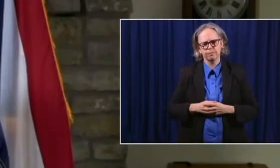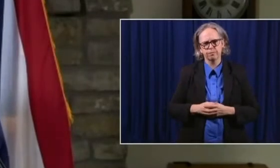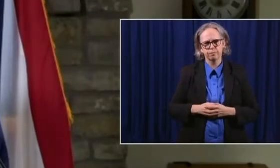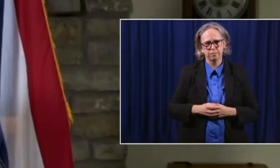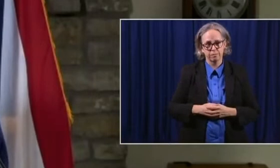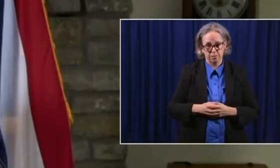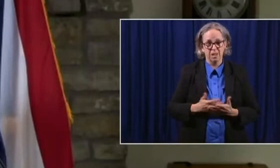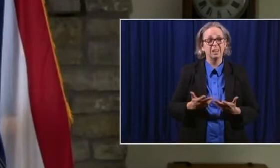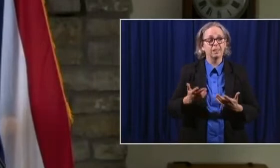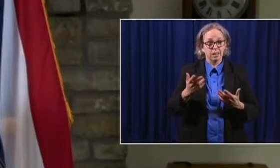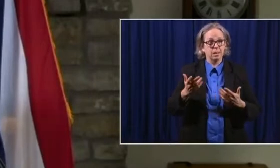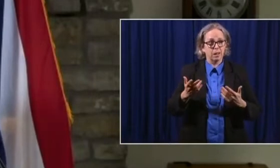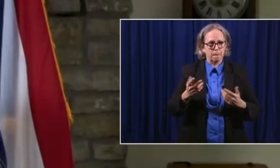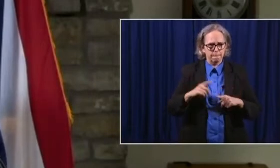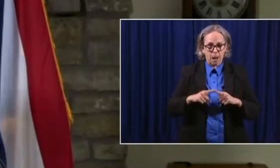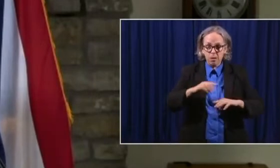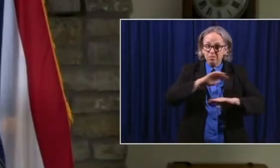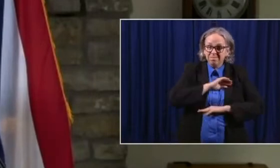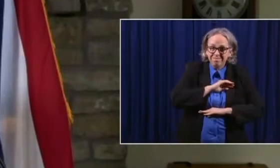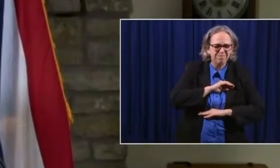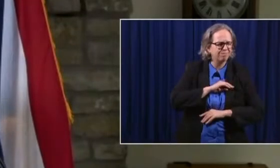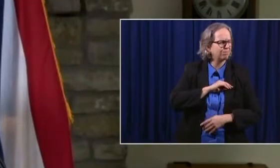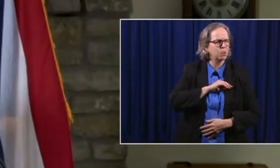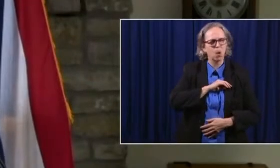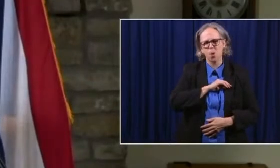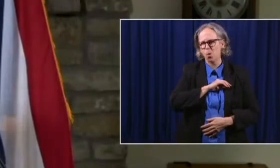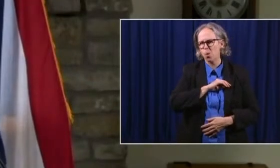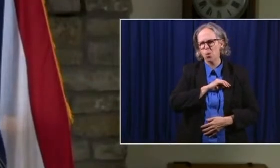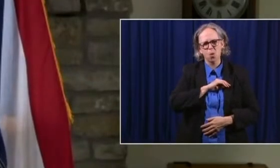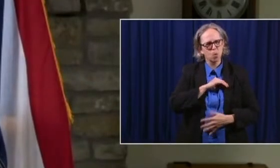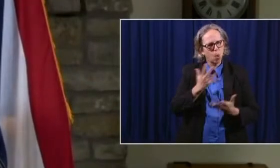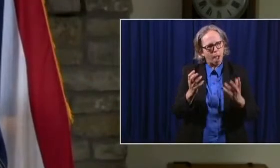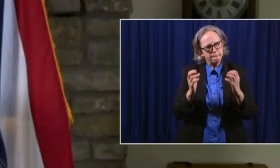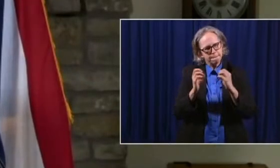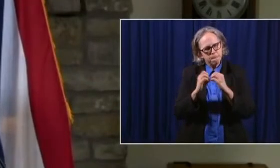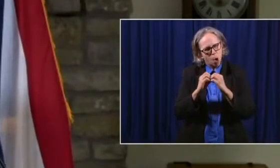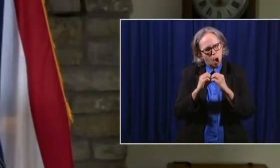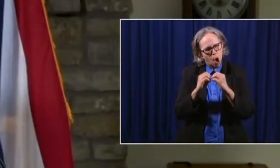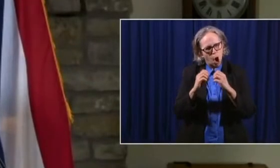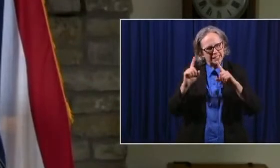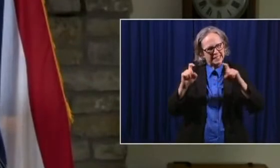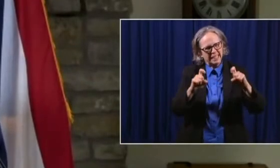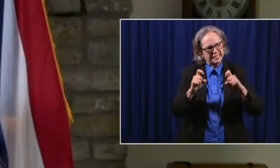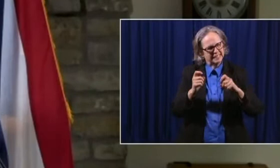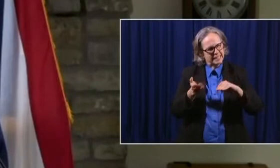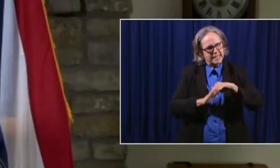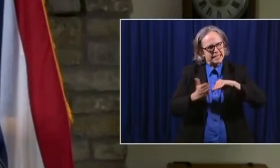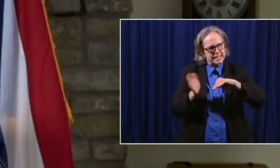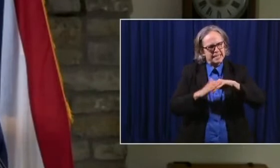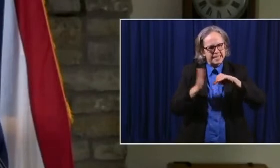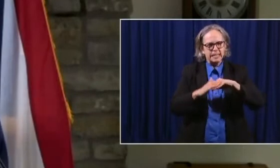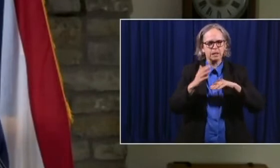we're not where we need to be, nor certainly where we want to be. It is a work in progress.